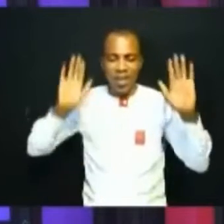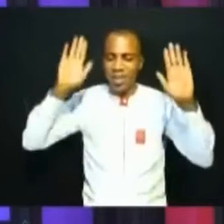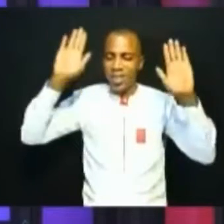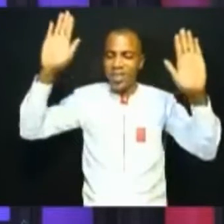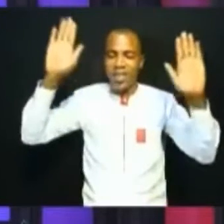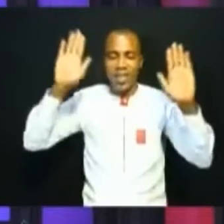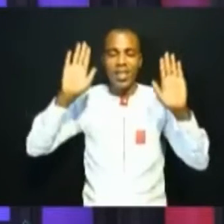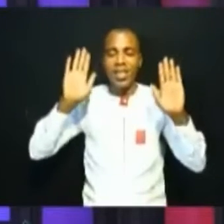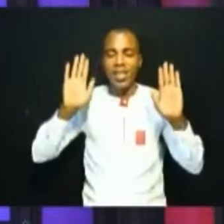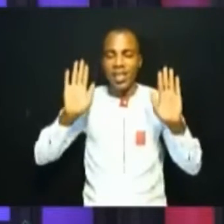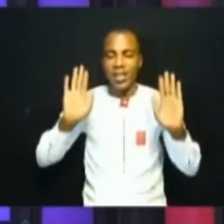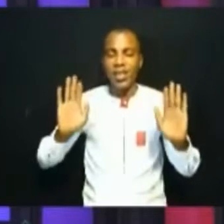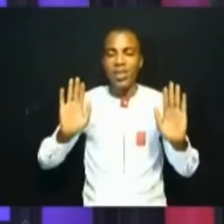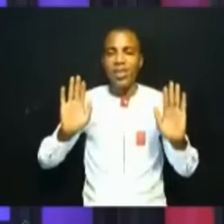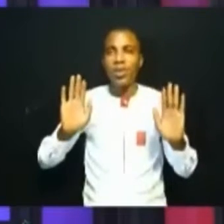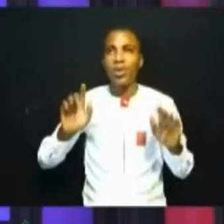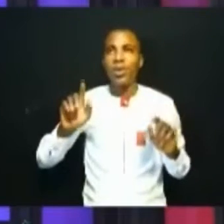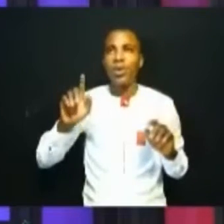Owanwani,